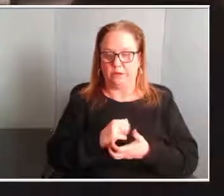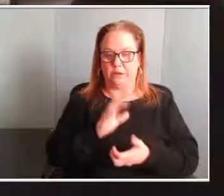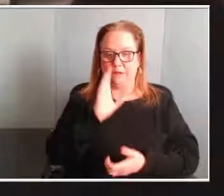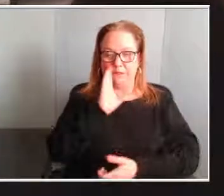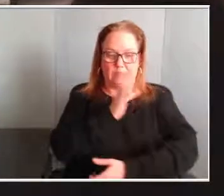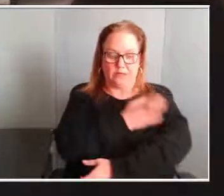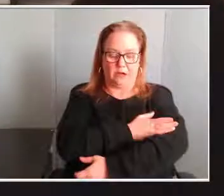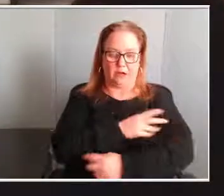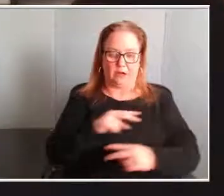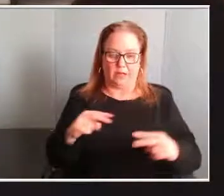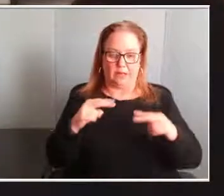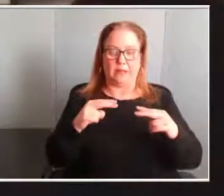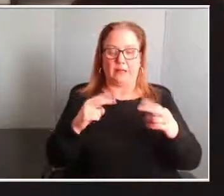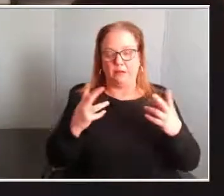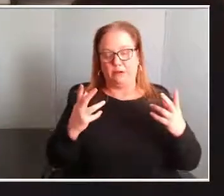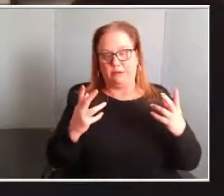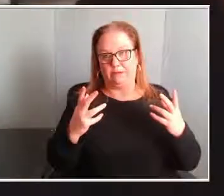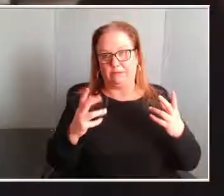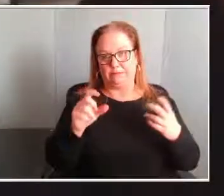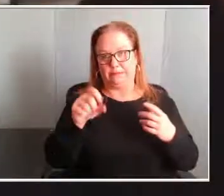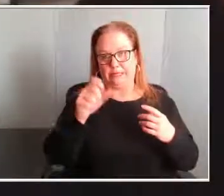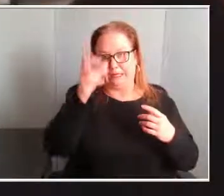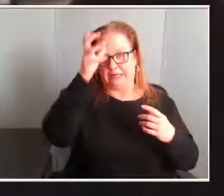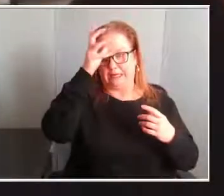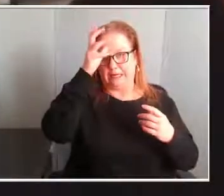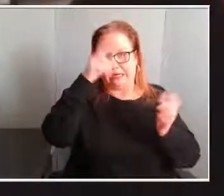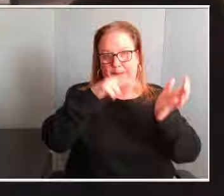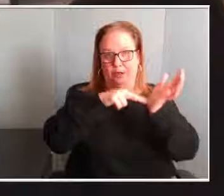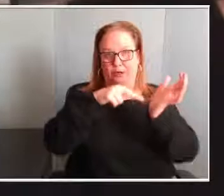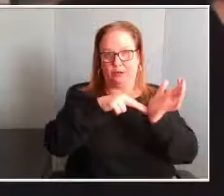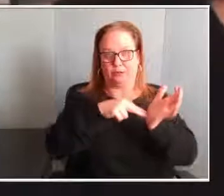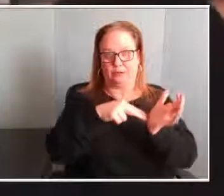me that look in her eye of, yeah, Dad, I'm a nurse.